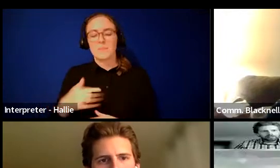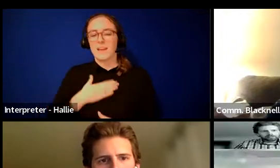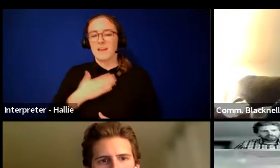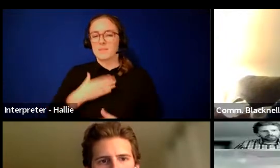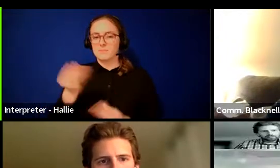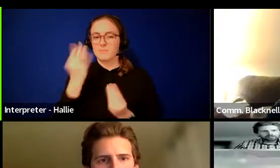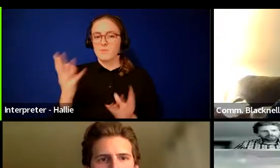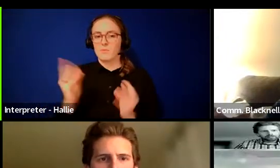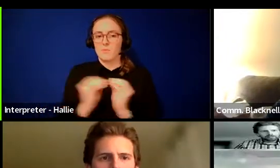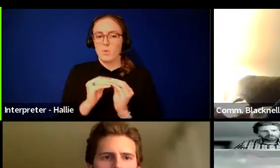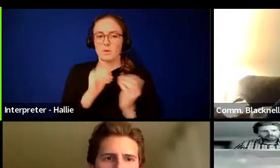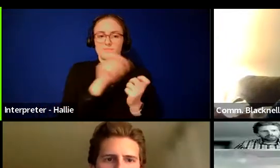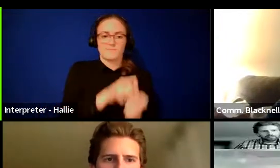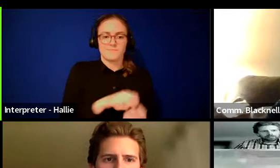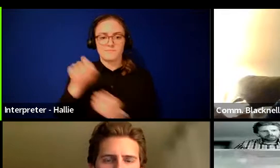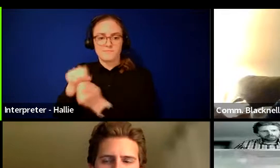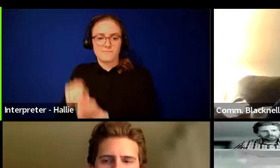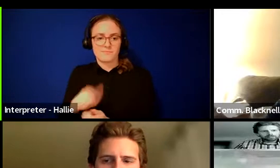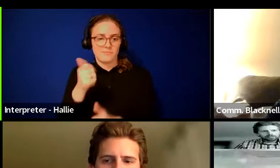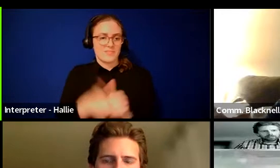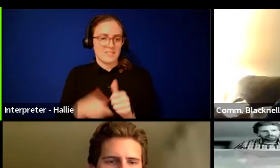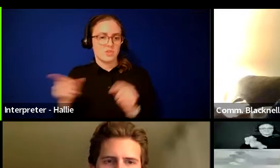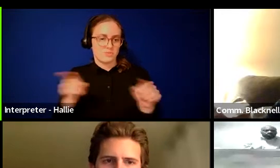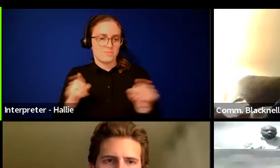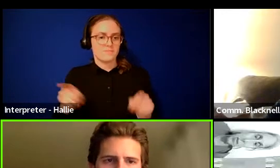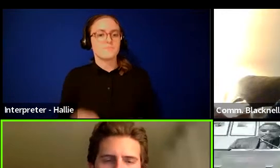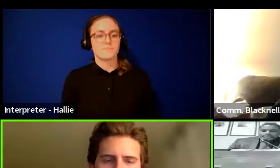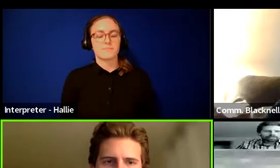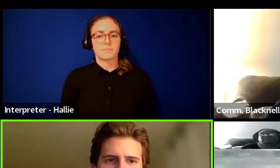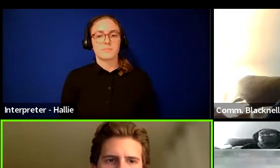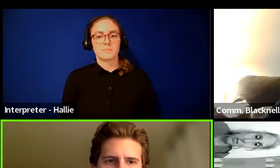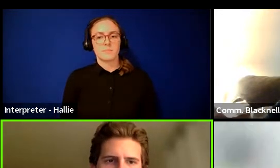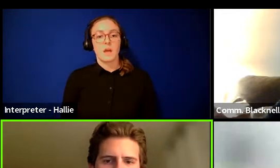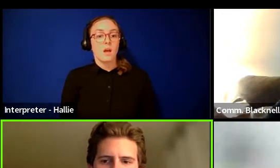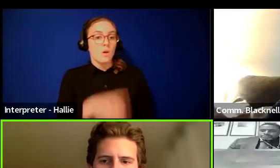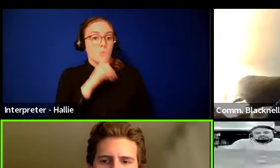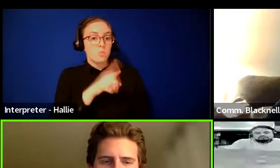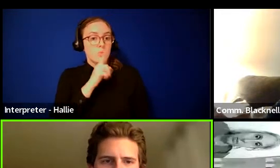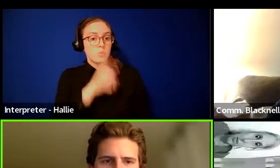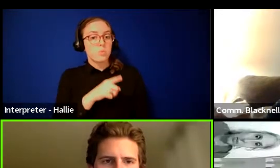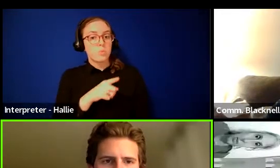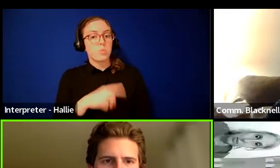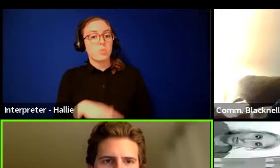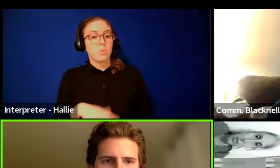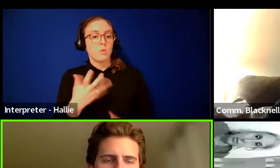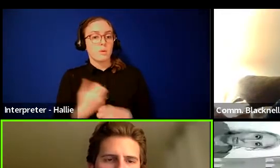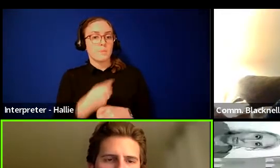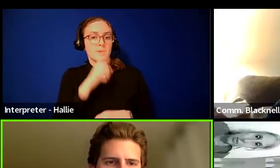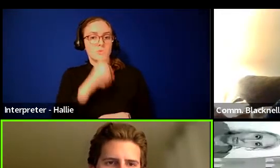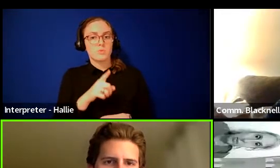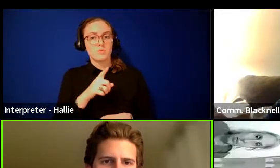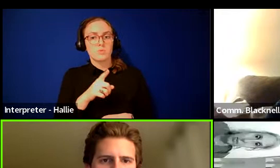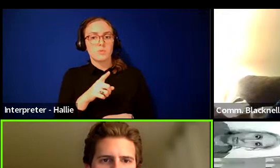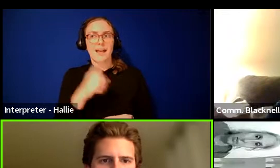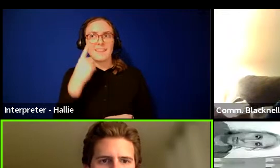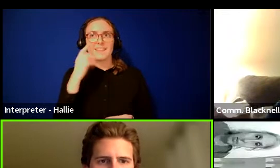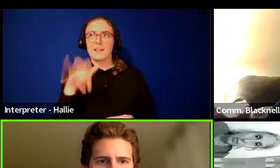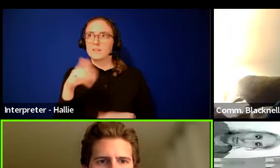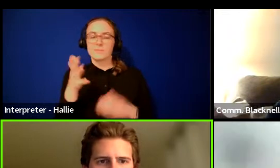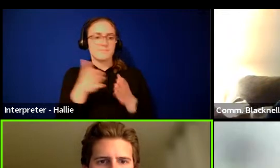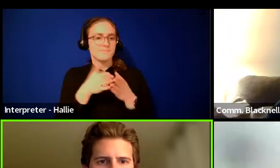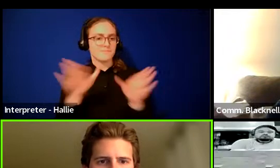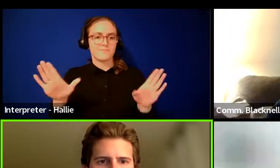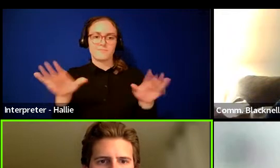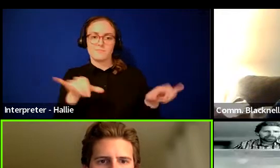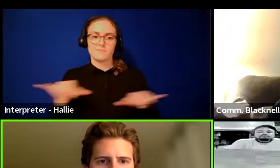detail. Sure, I appreciate that. I'll just, for the record, just want to share that that is, I think, a widespread concern across the